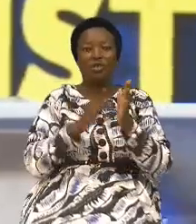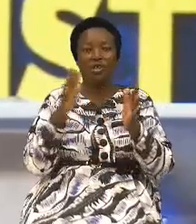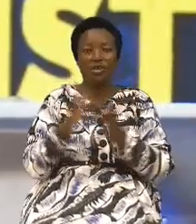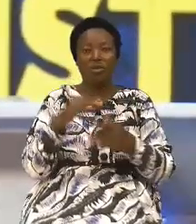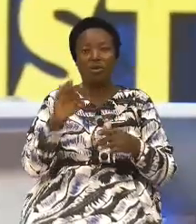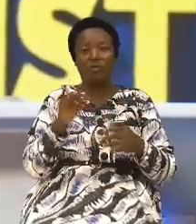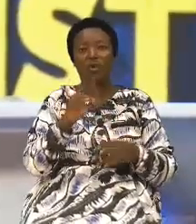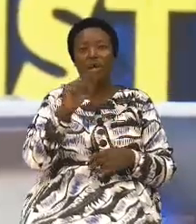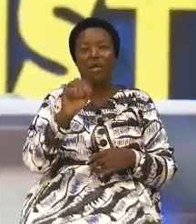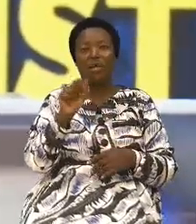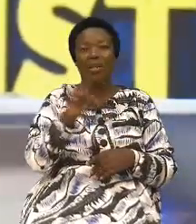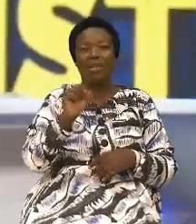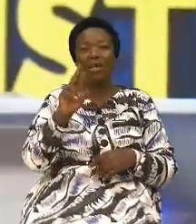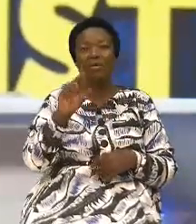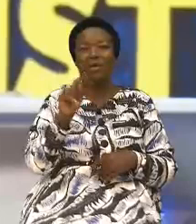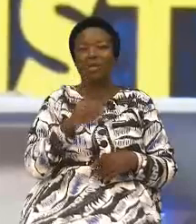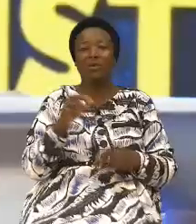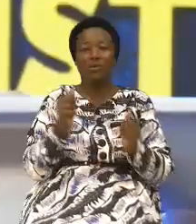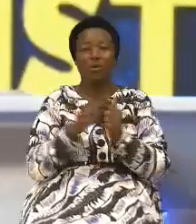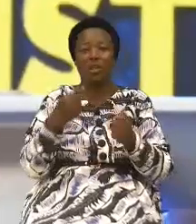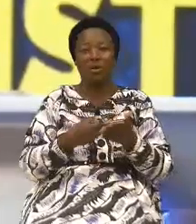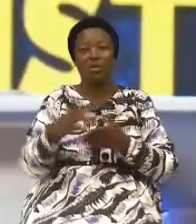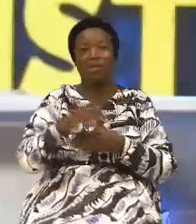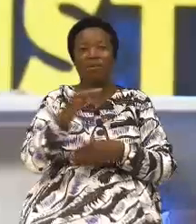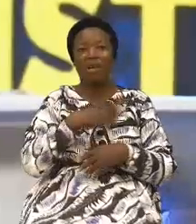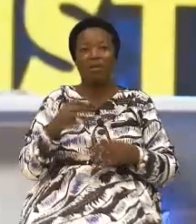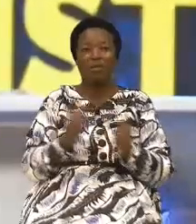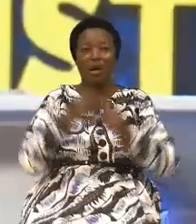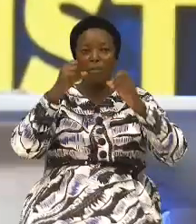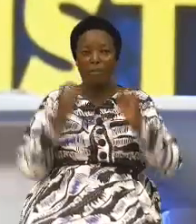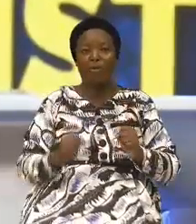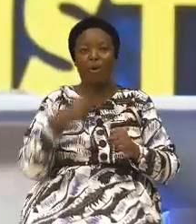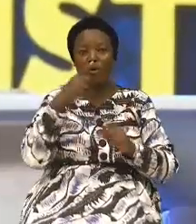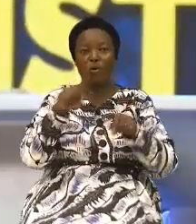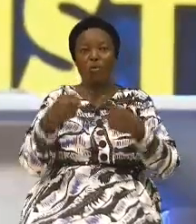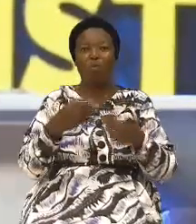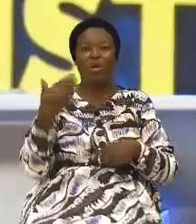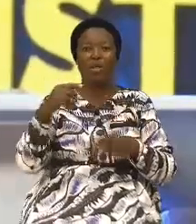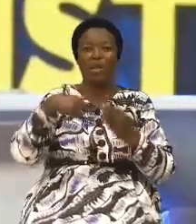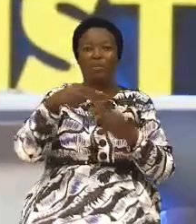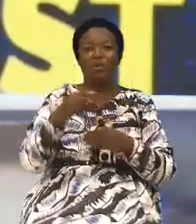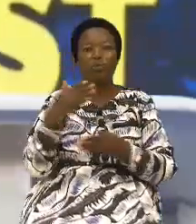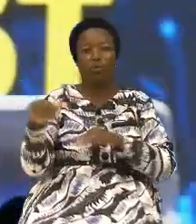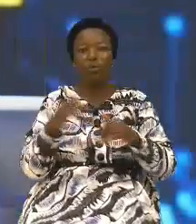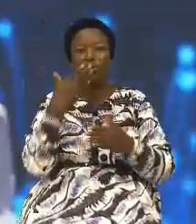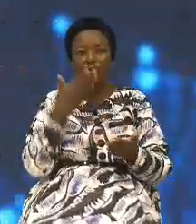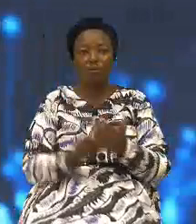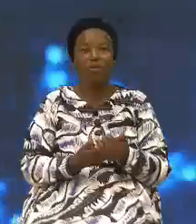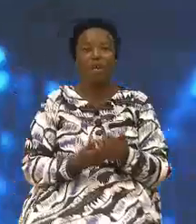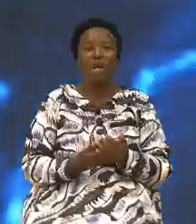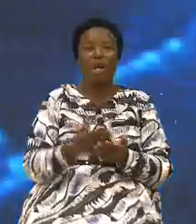Nazareth with the Holy Ghost and with power, who went about doing good